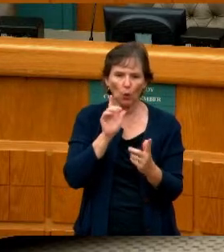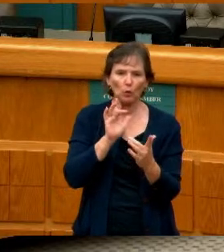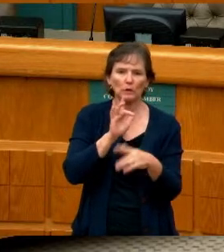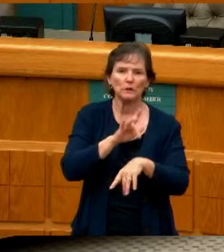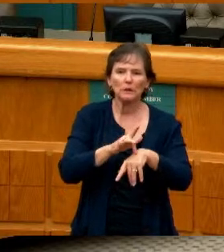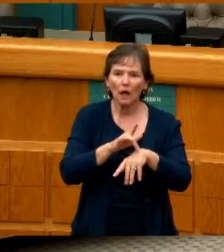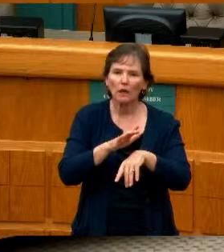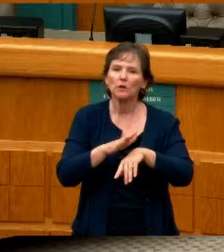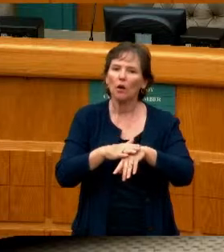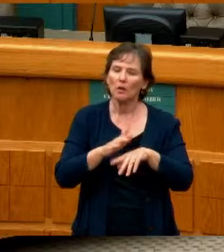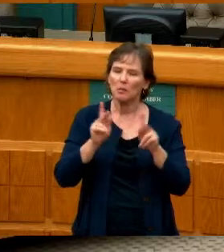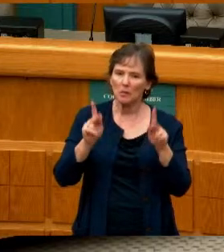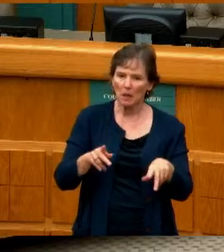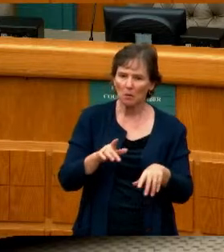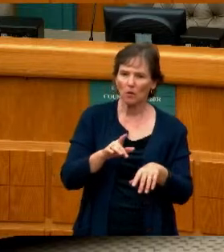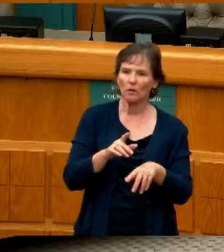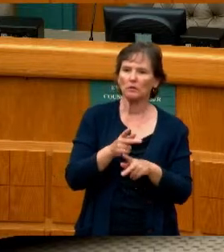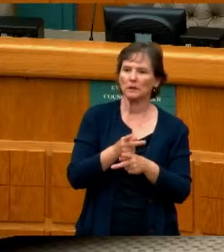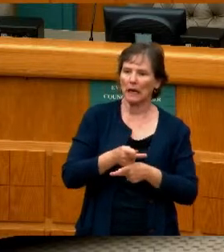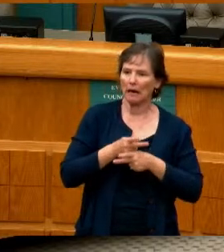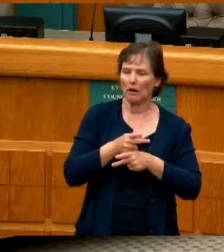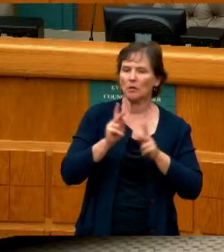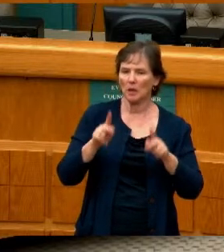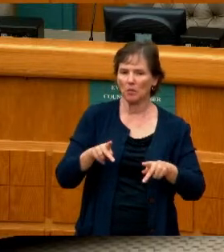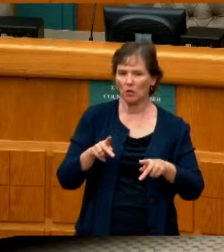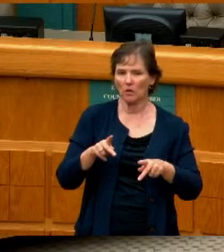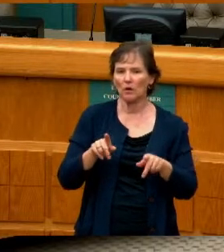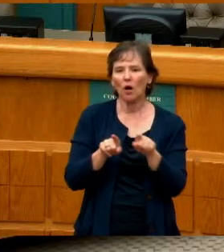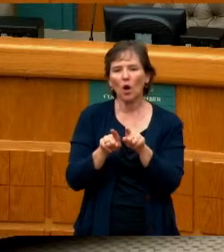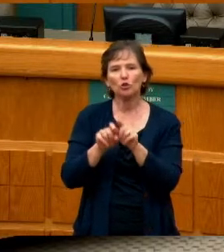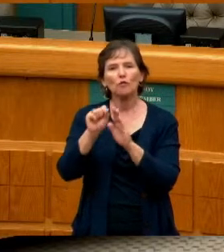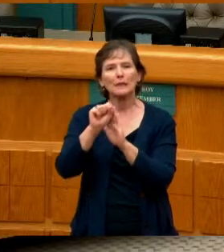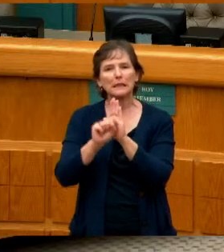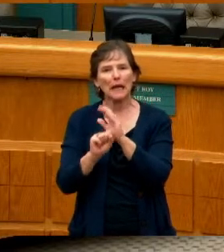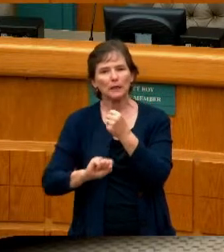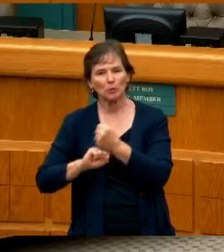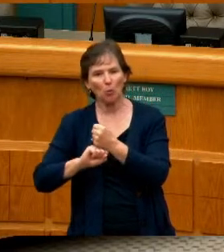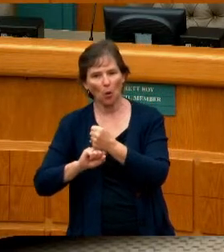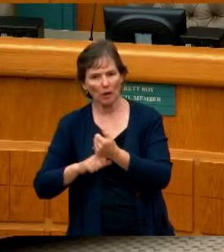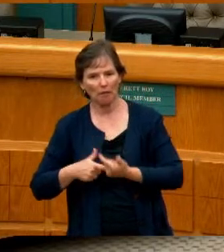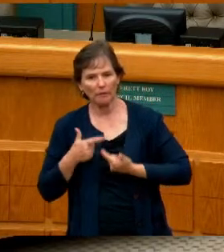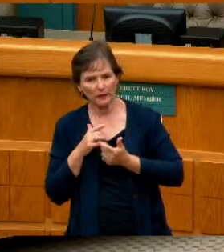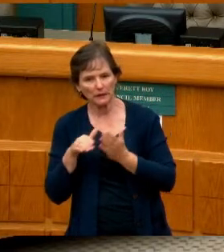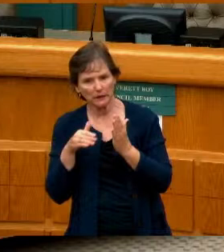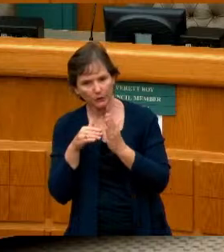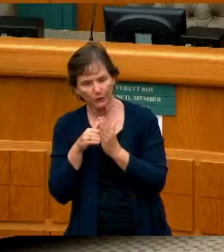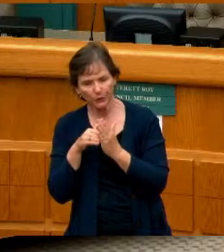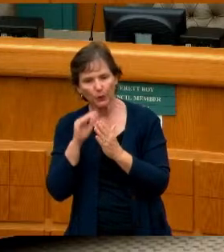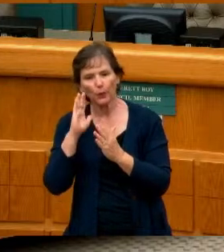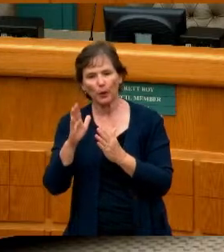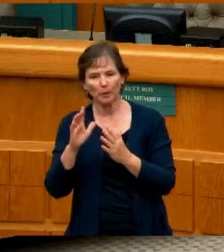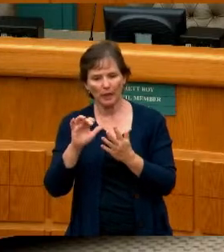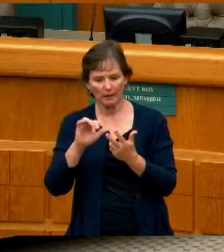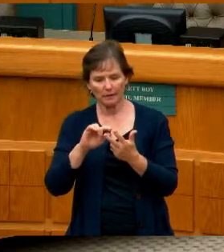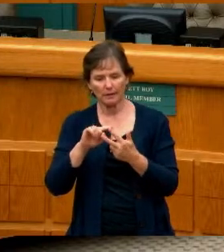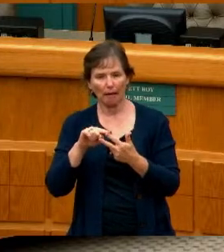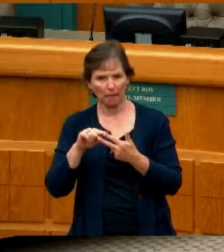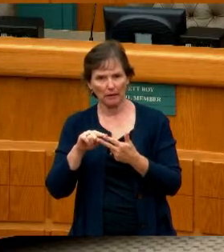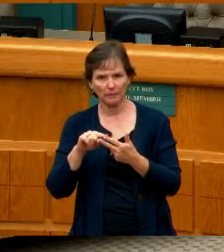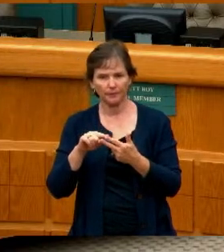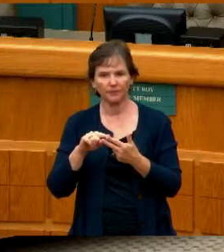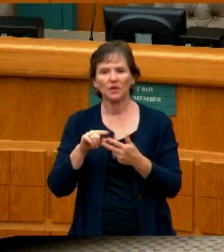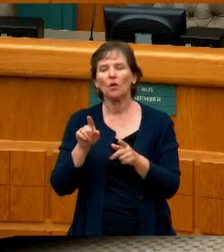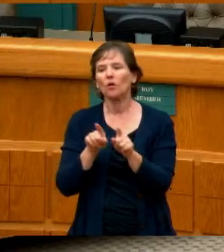nursing homes? It's only the workers. So the workers would actually get the vaccine. Assisted living facilities and state-supported